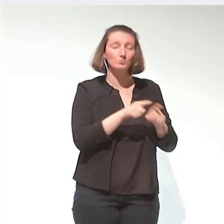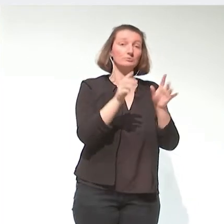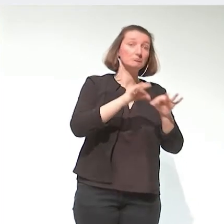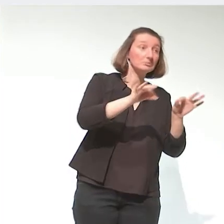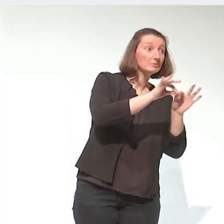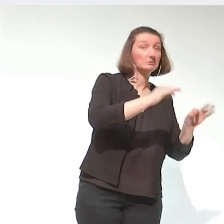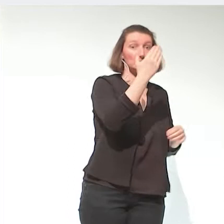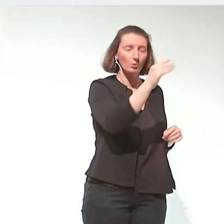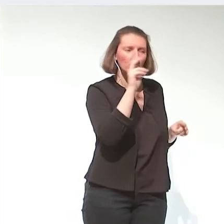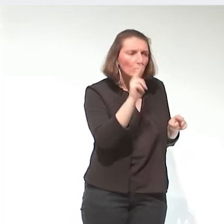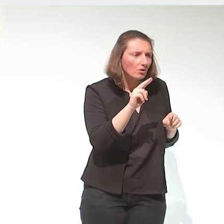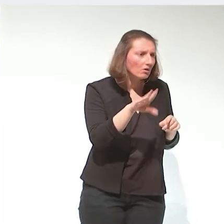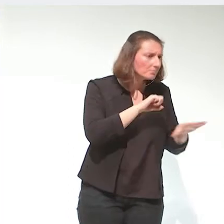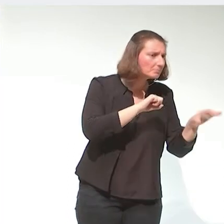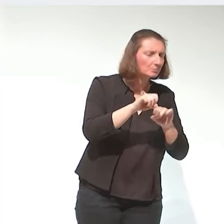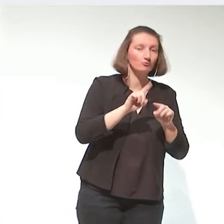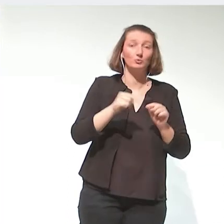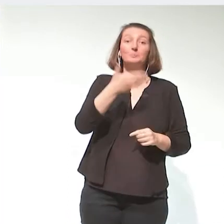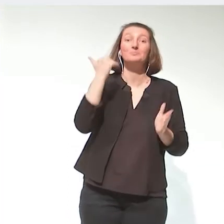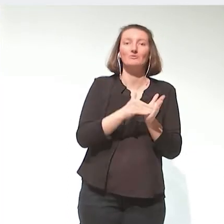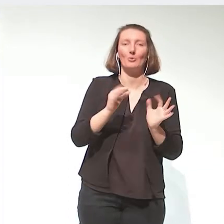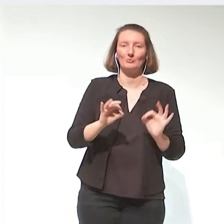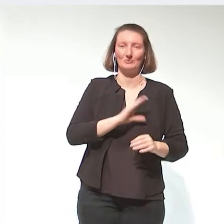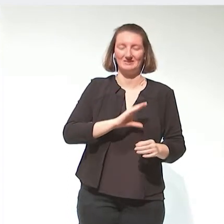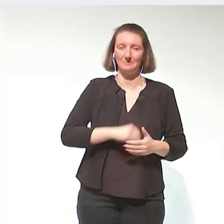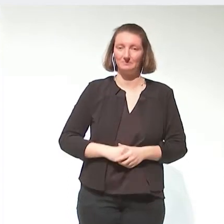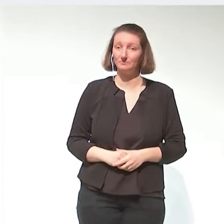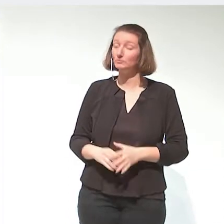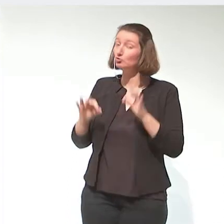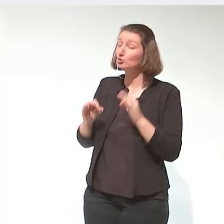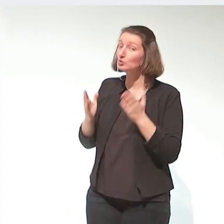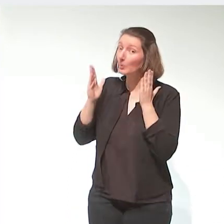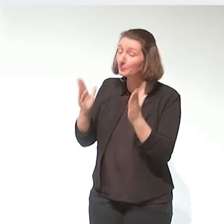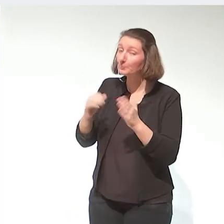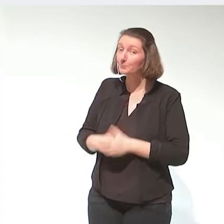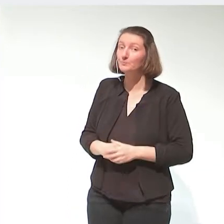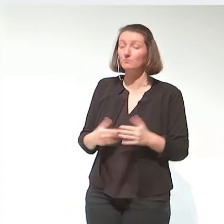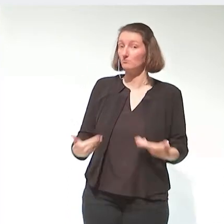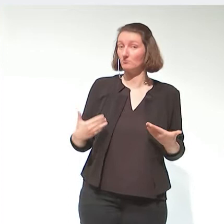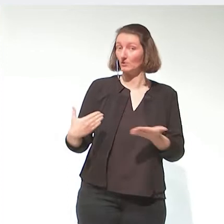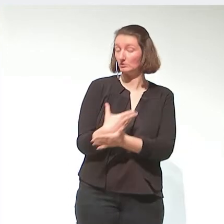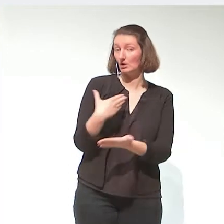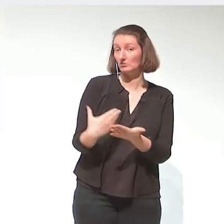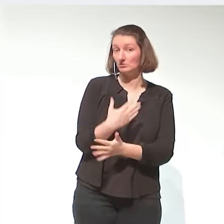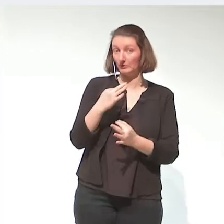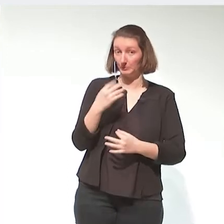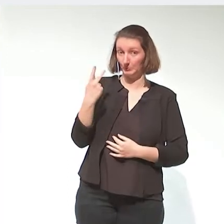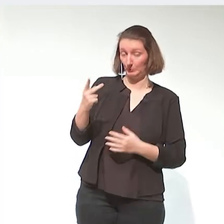des bonnes pratiques. Now, talking about best practices, that's very interesting. What